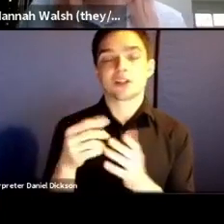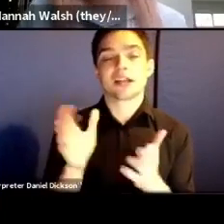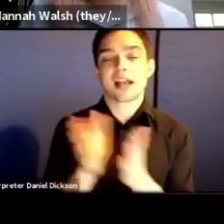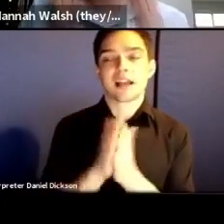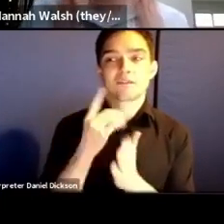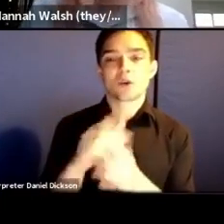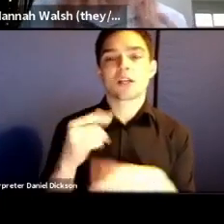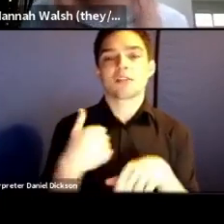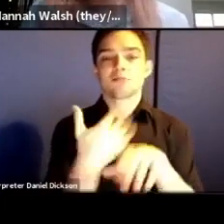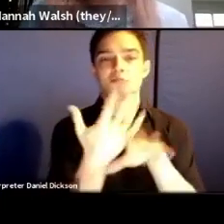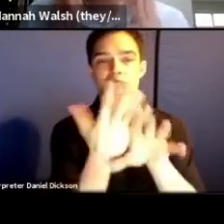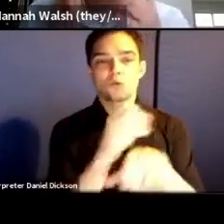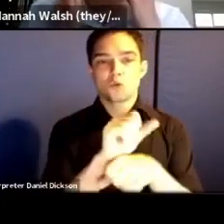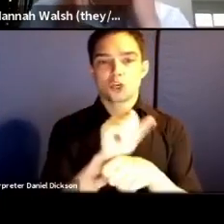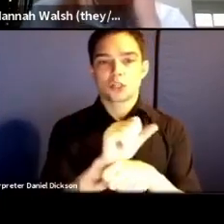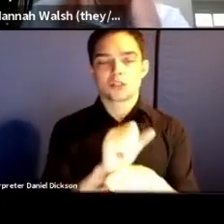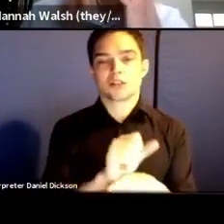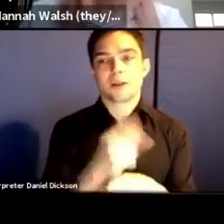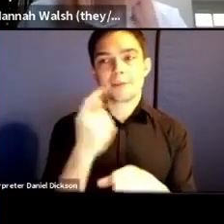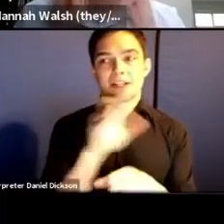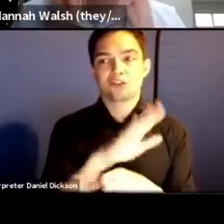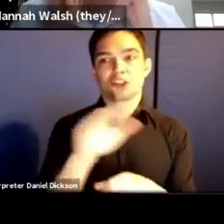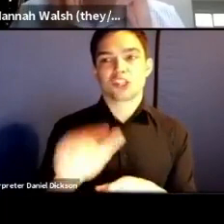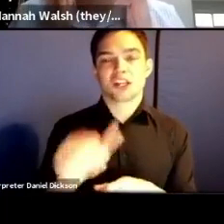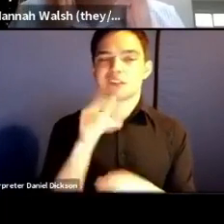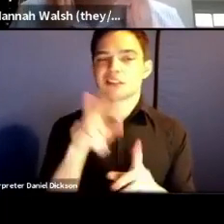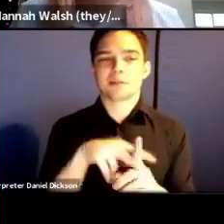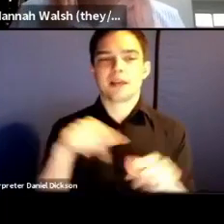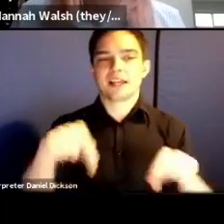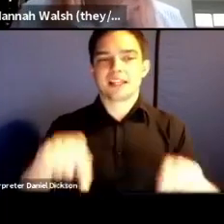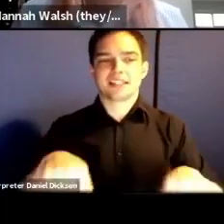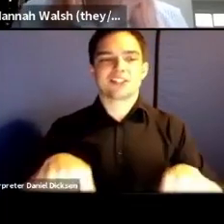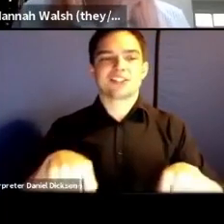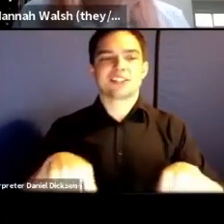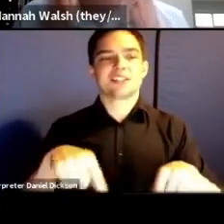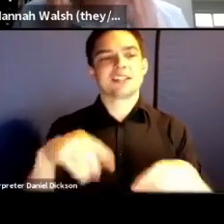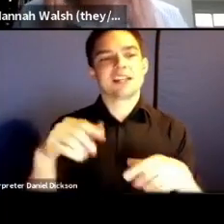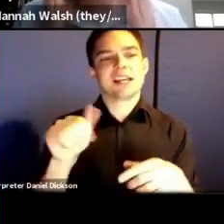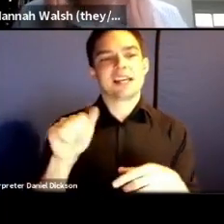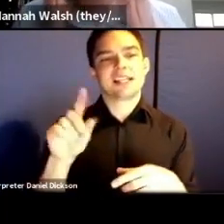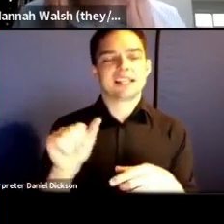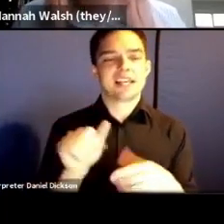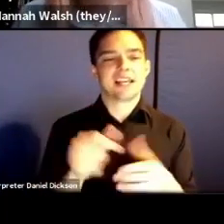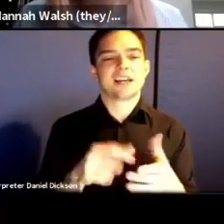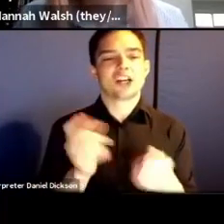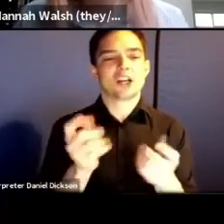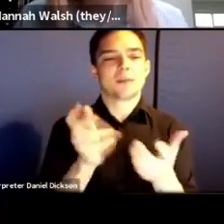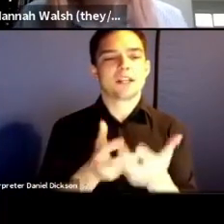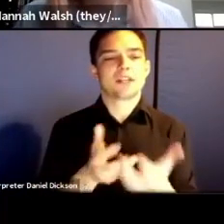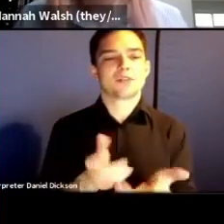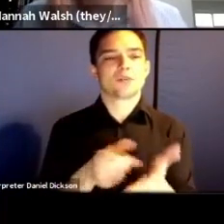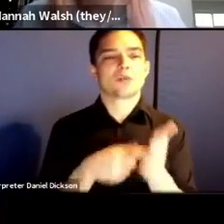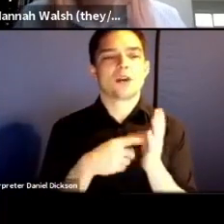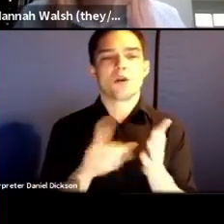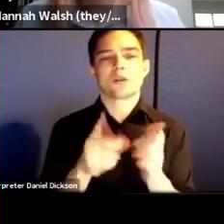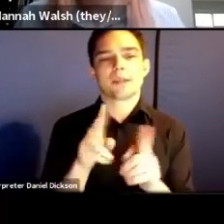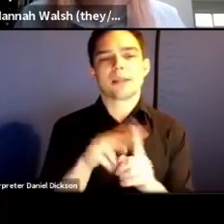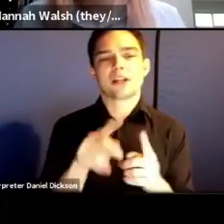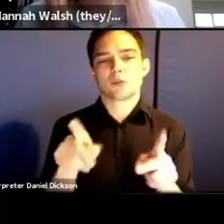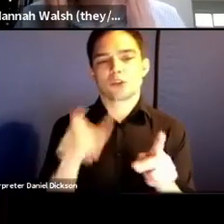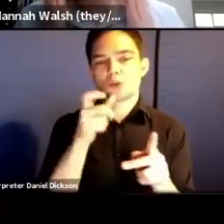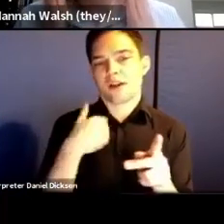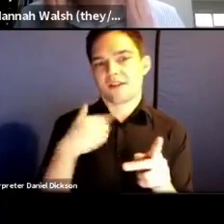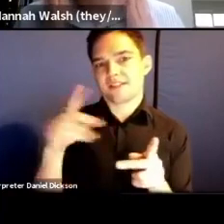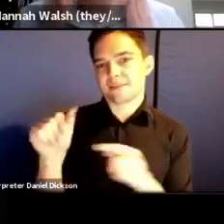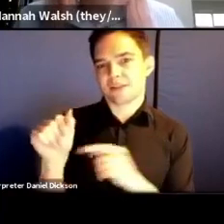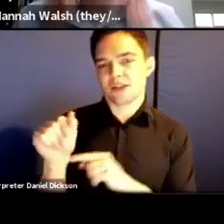of your child, that doesn't apply here. The ADA accommodation requirements only apply to the person with the disability. So they would only